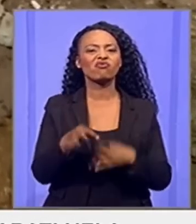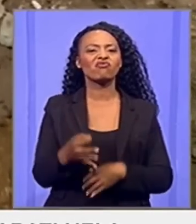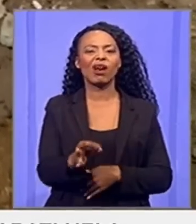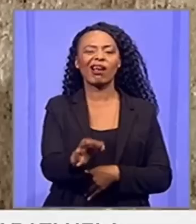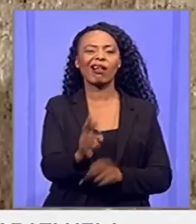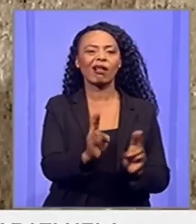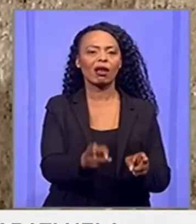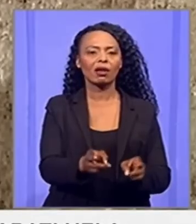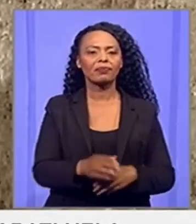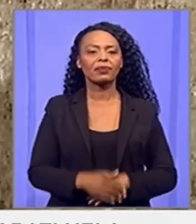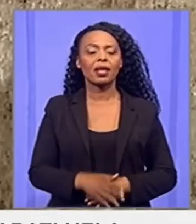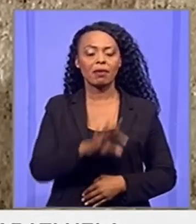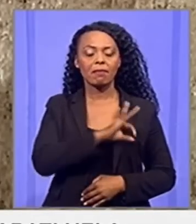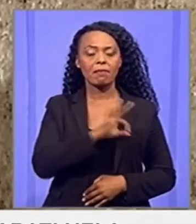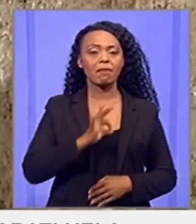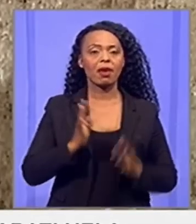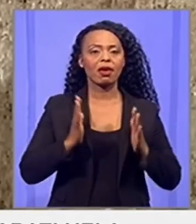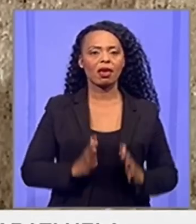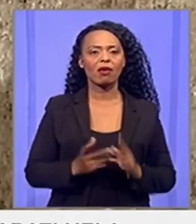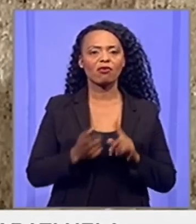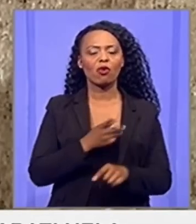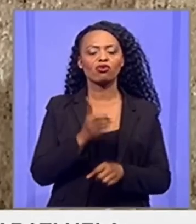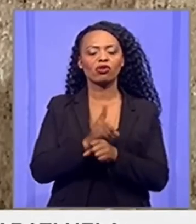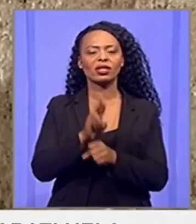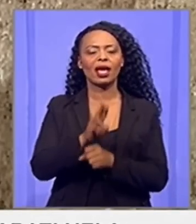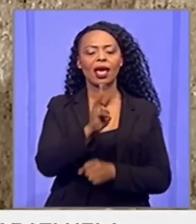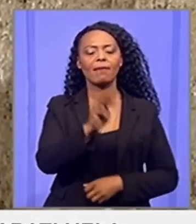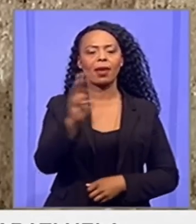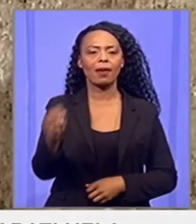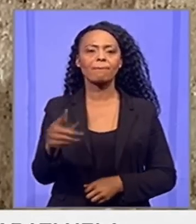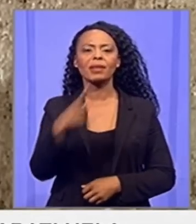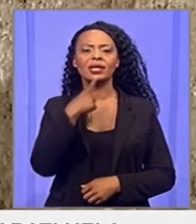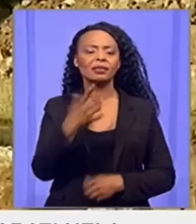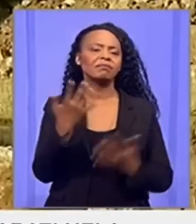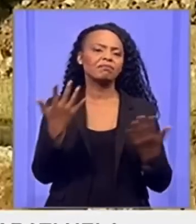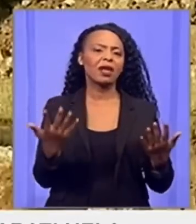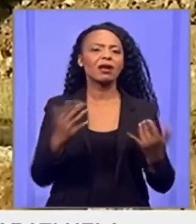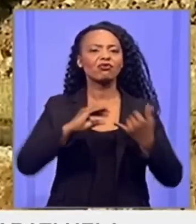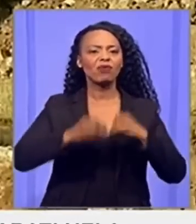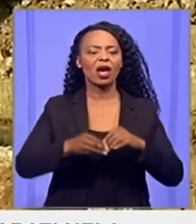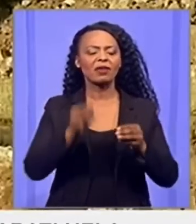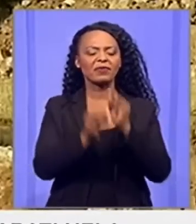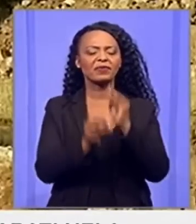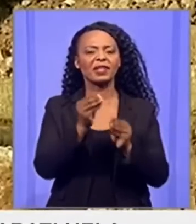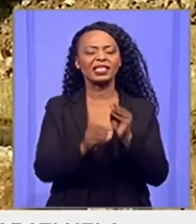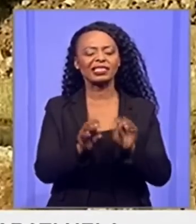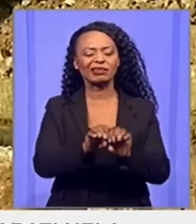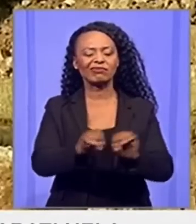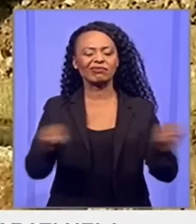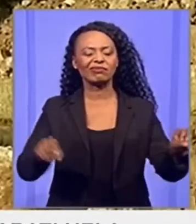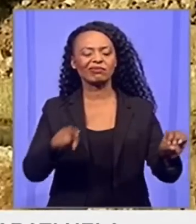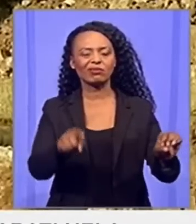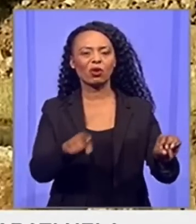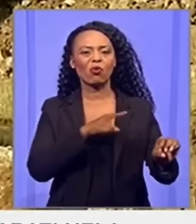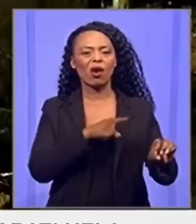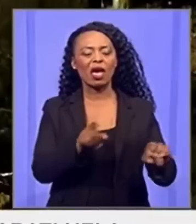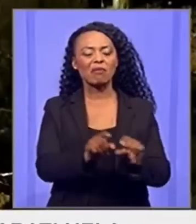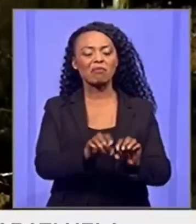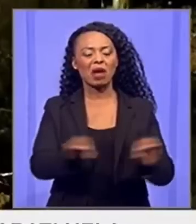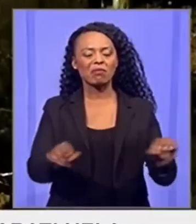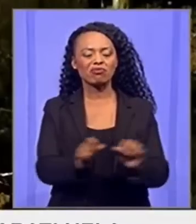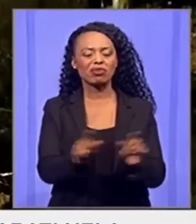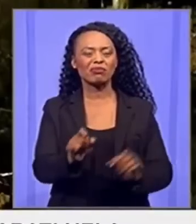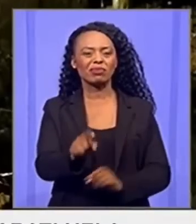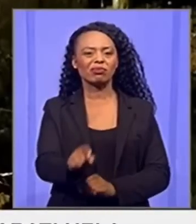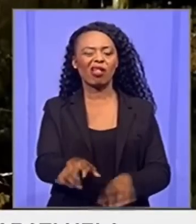modiri molema o dumetse fa ba tshwaragane le mathata go ka baakanya dipeipi tsa kgelelo leswe mme a re tiego